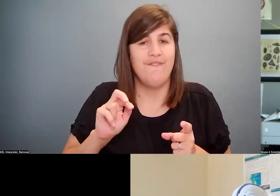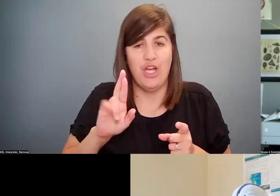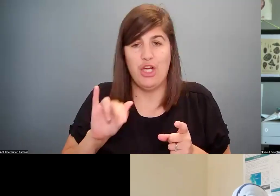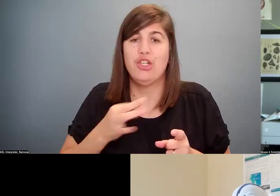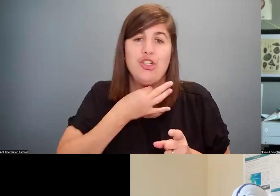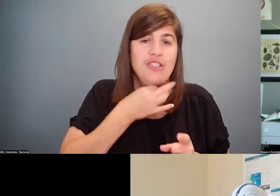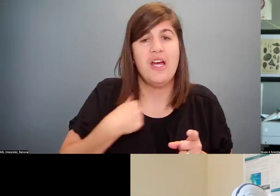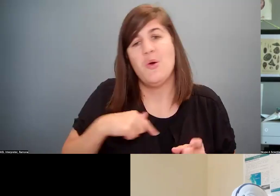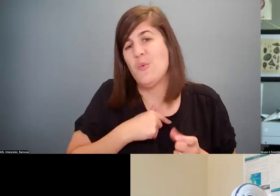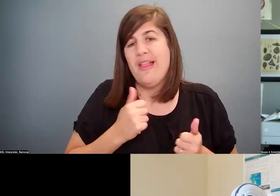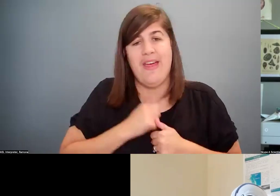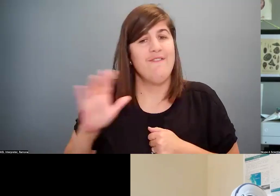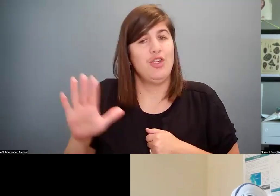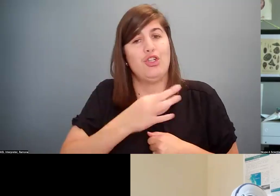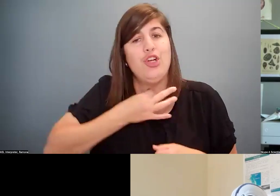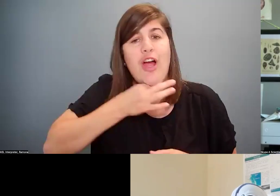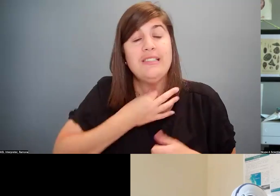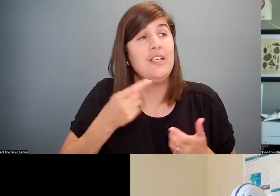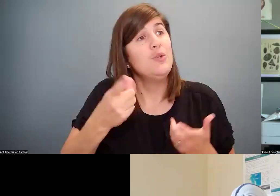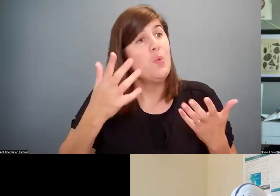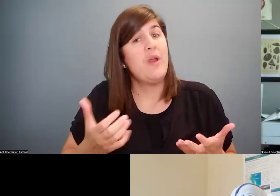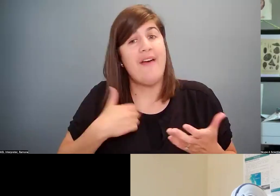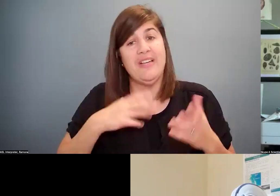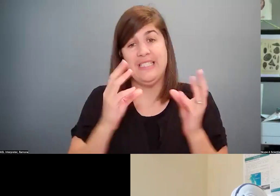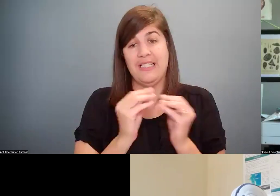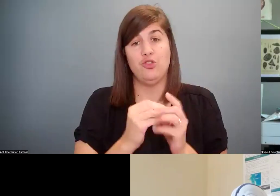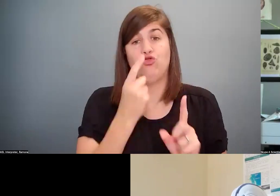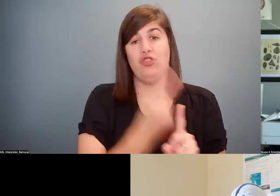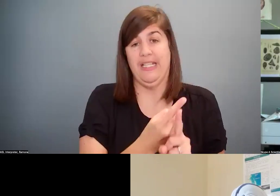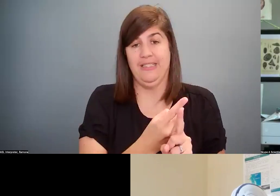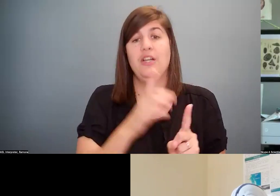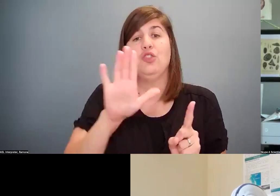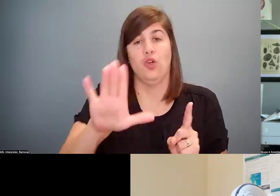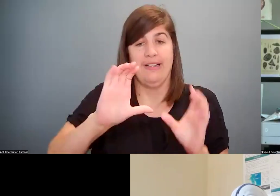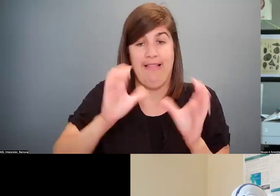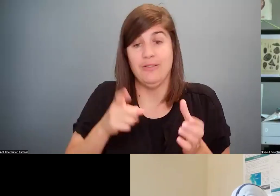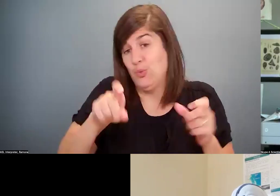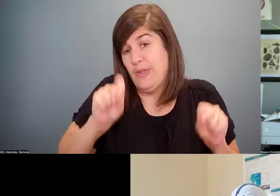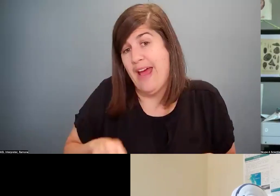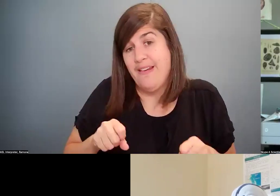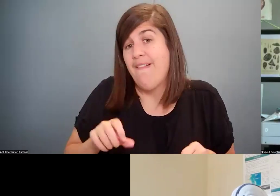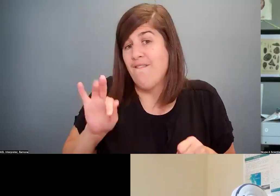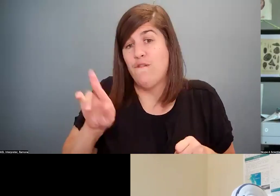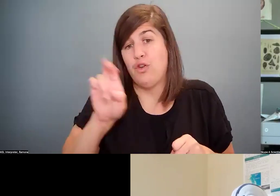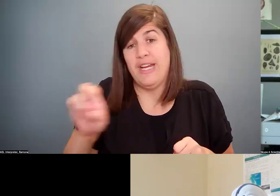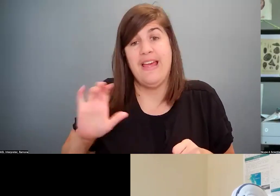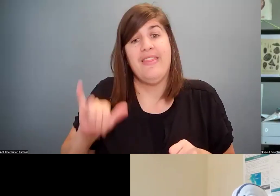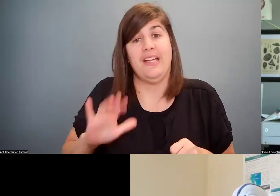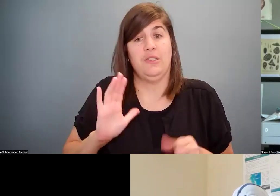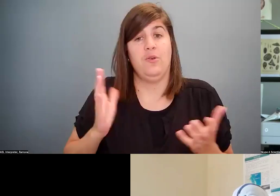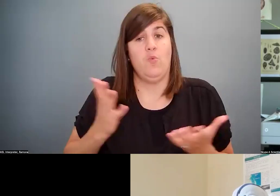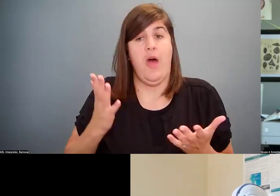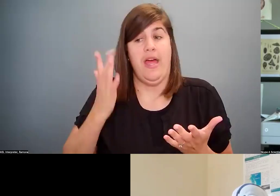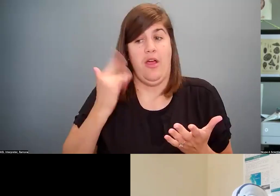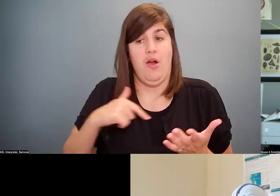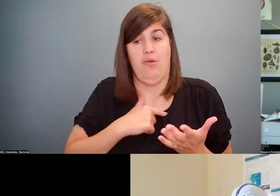We love this curiosity. If you would like to have a session for just your class, you can do that for free. That's what our program is here for. So if you want